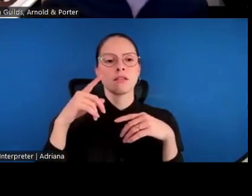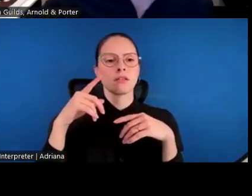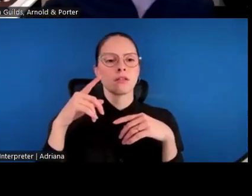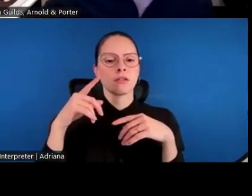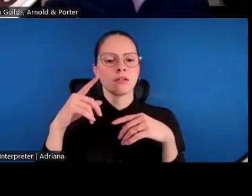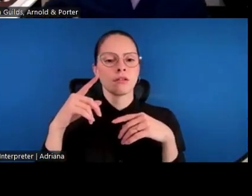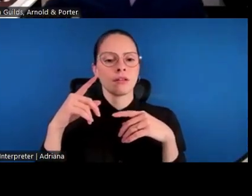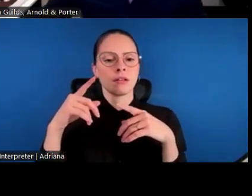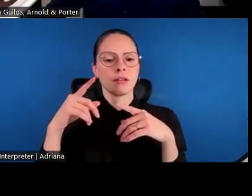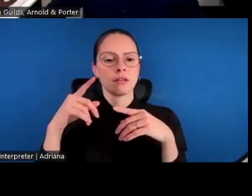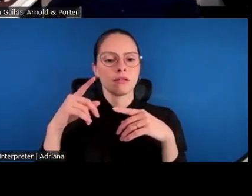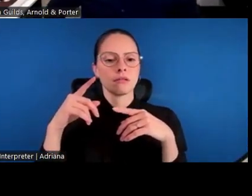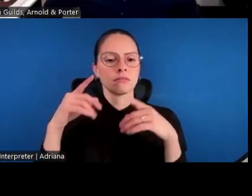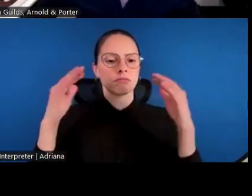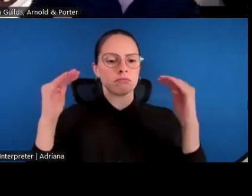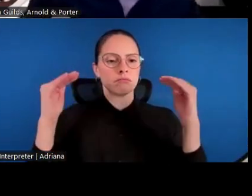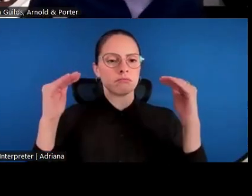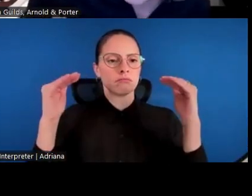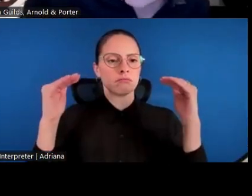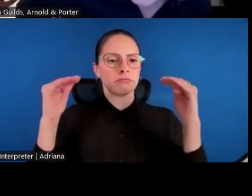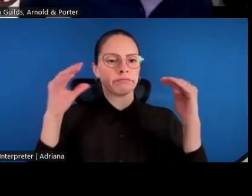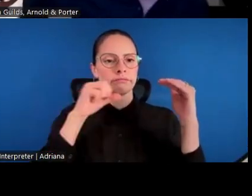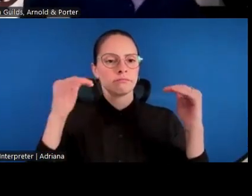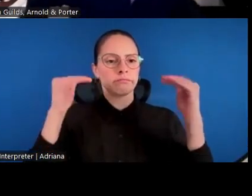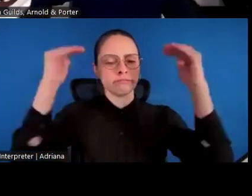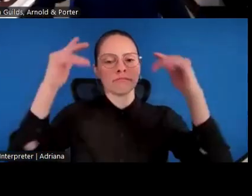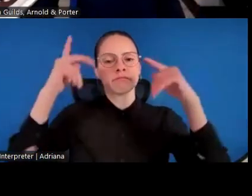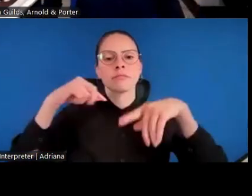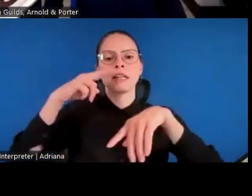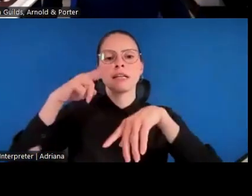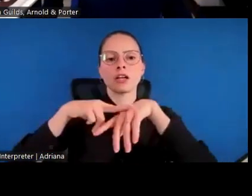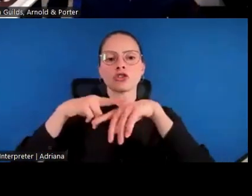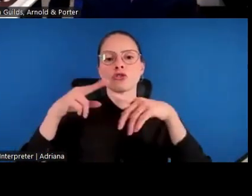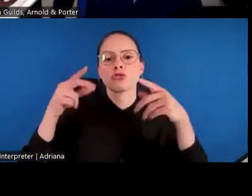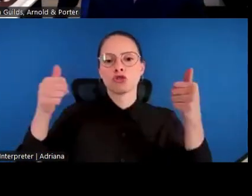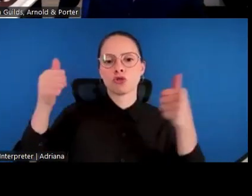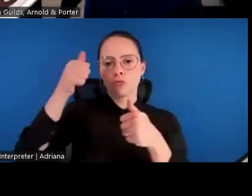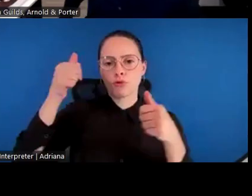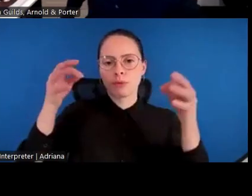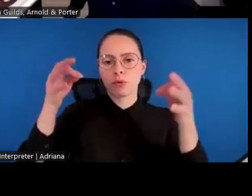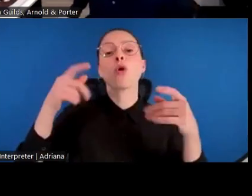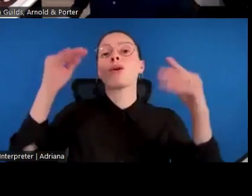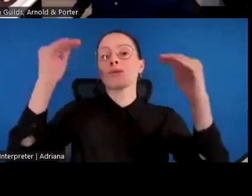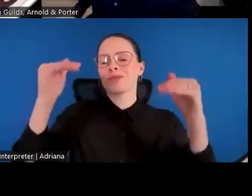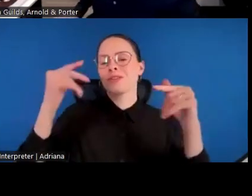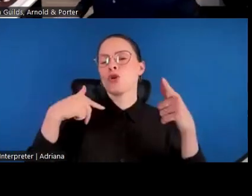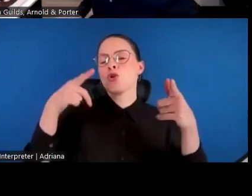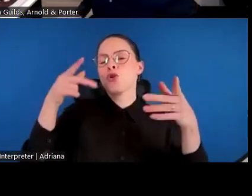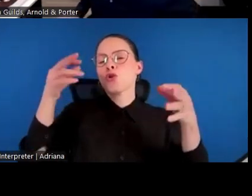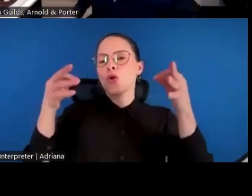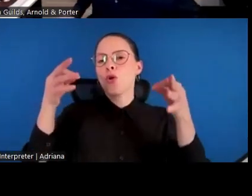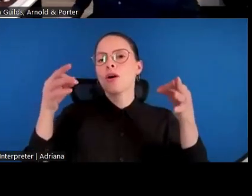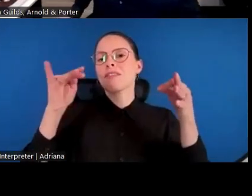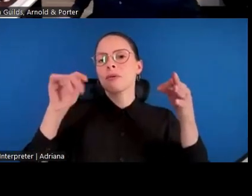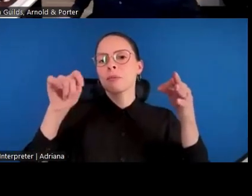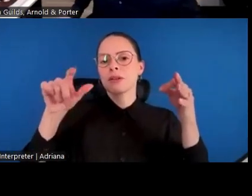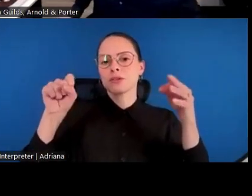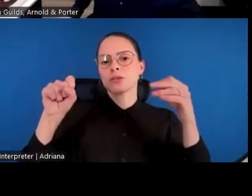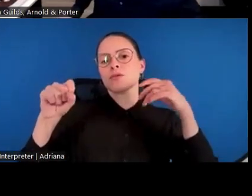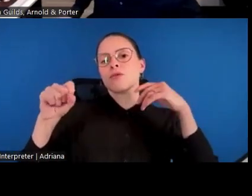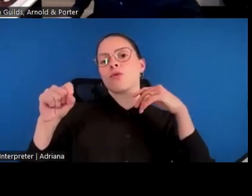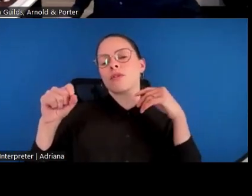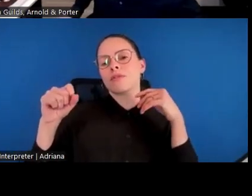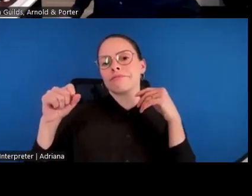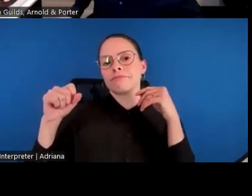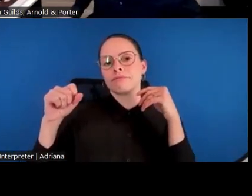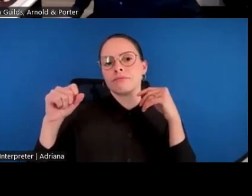court up is the United States Supreme Court. Okay. The Court of Appeals for the Armed Forces has rendered some decisions that make